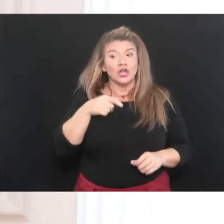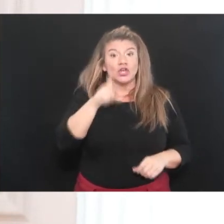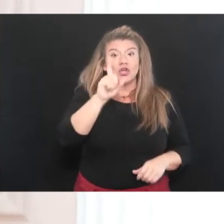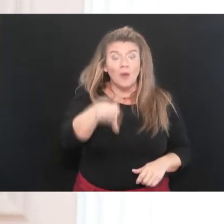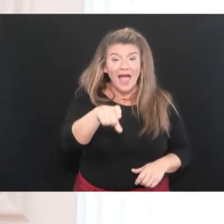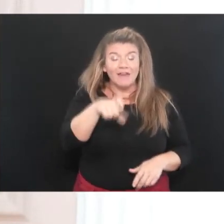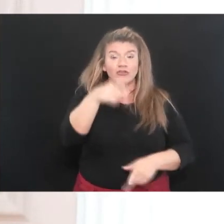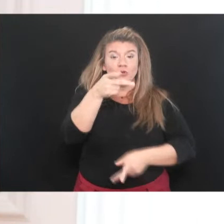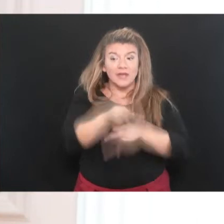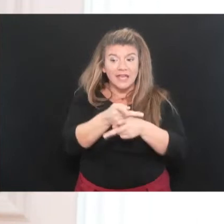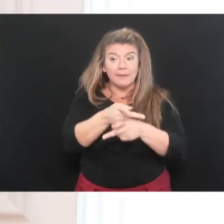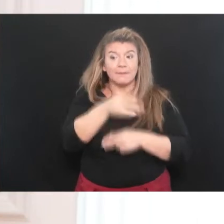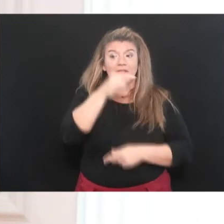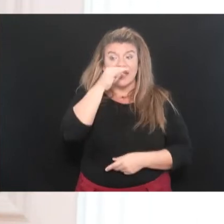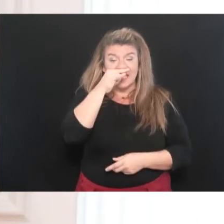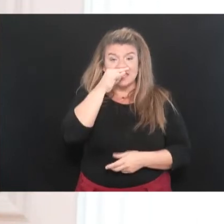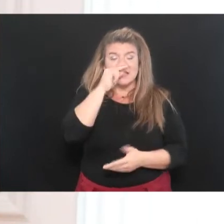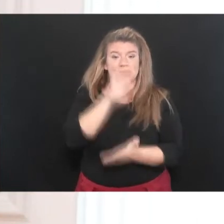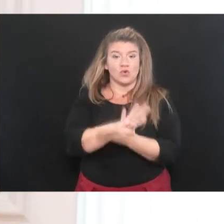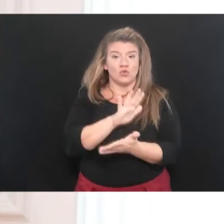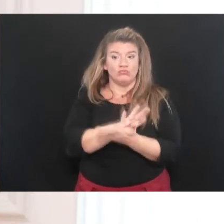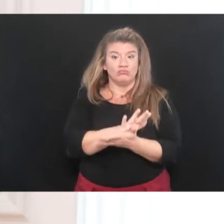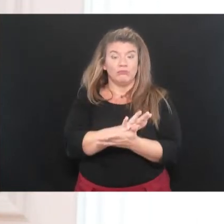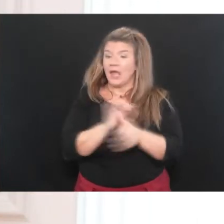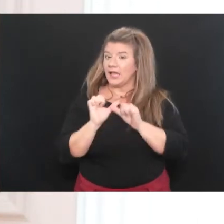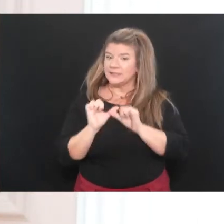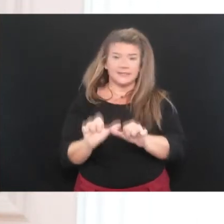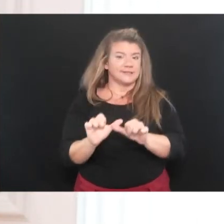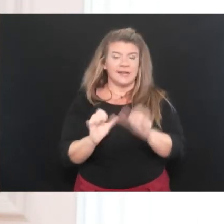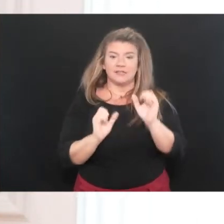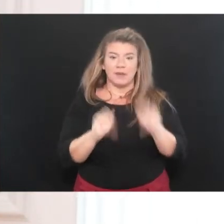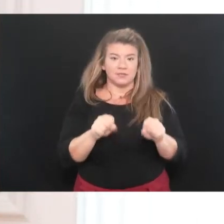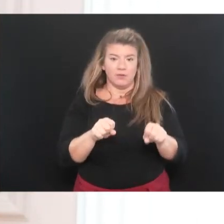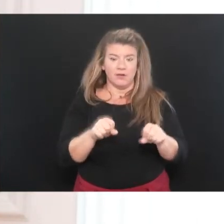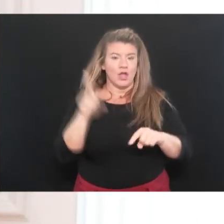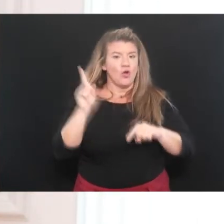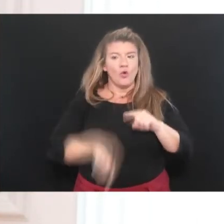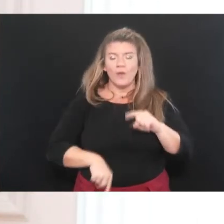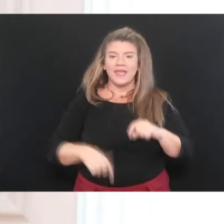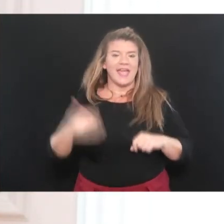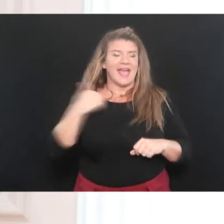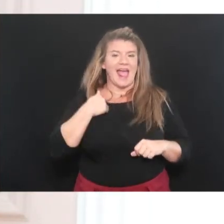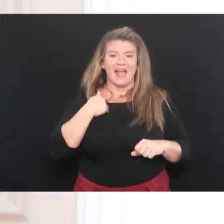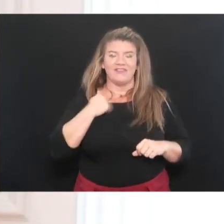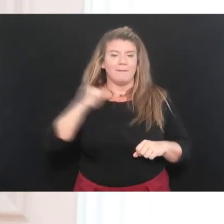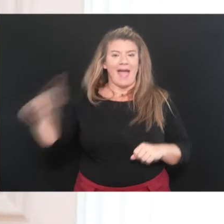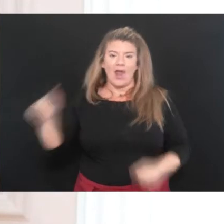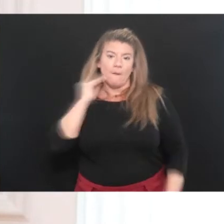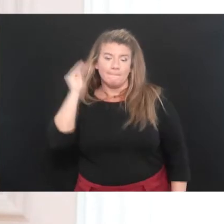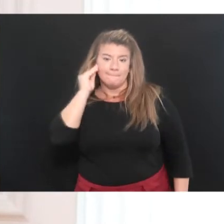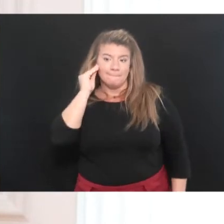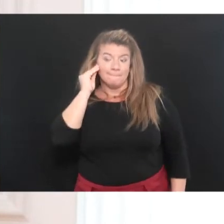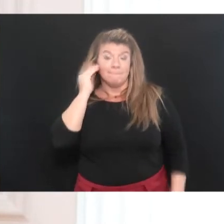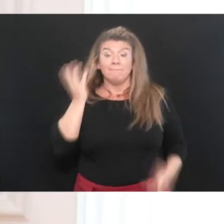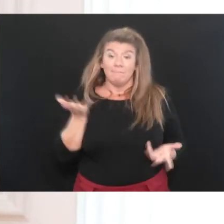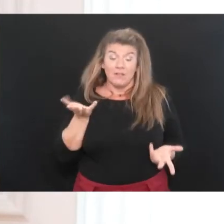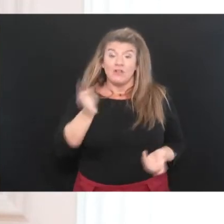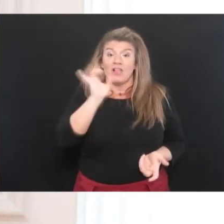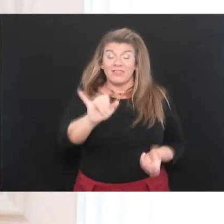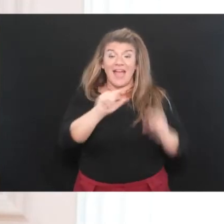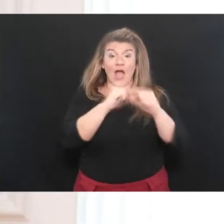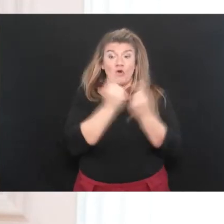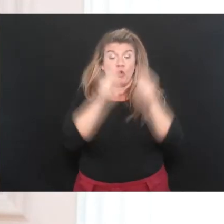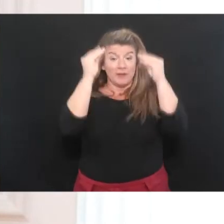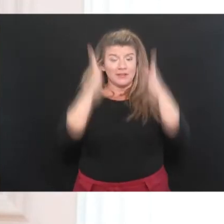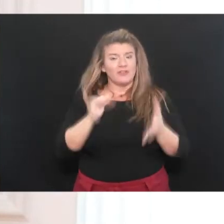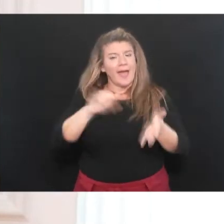in school as consistently as possible. We cannot have them away from us. And that group of teachers, I just want to tell you that it meant a lot